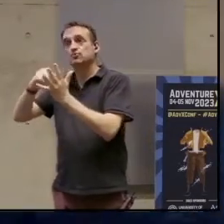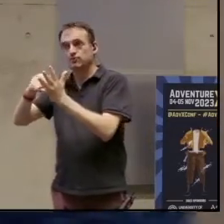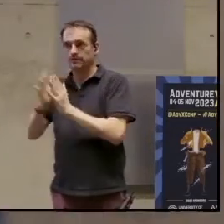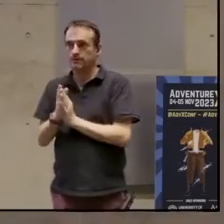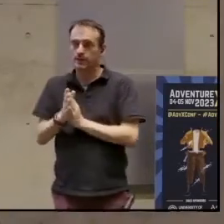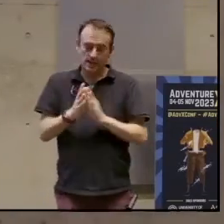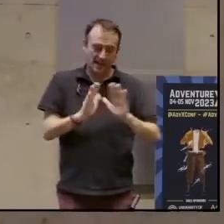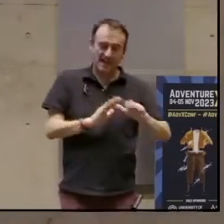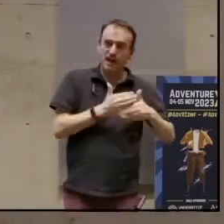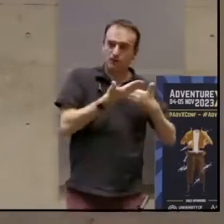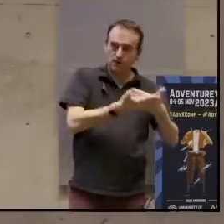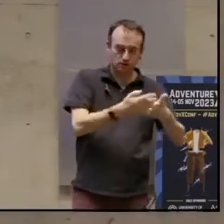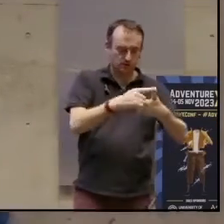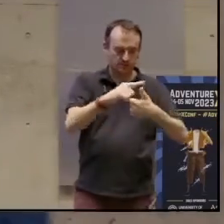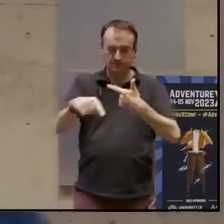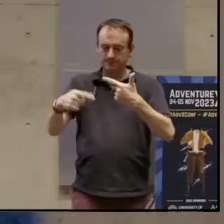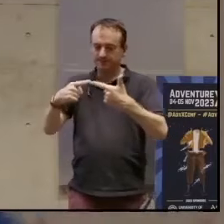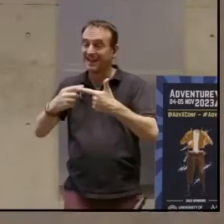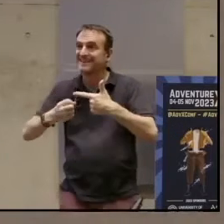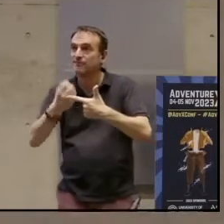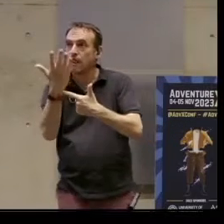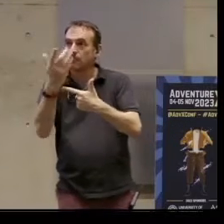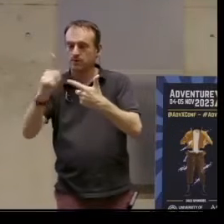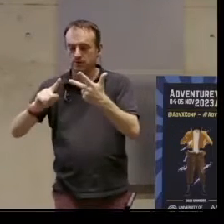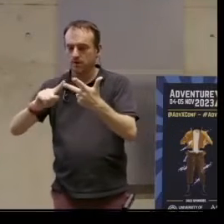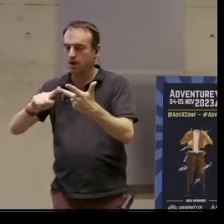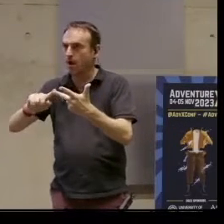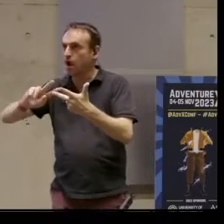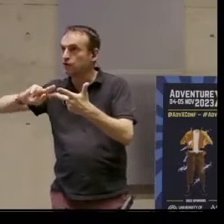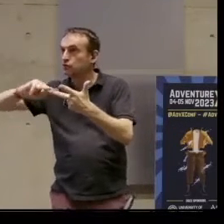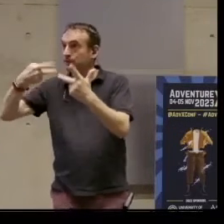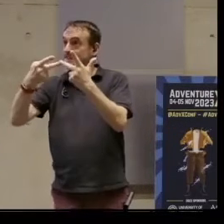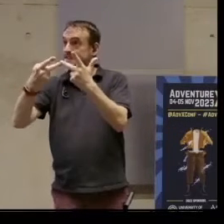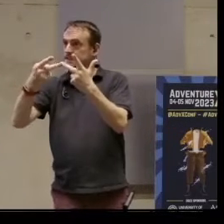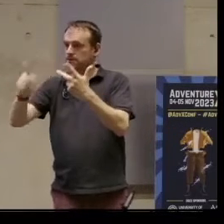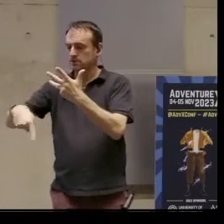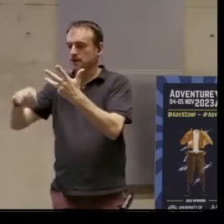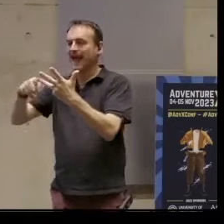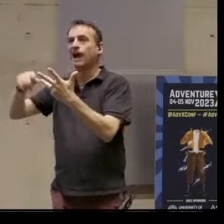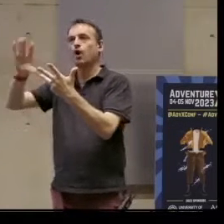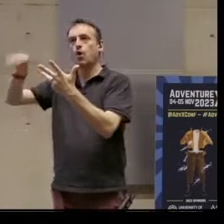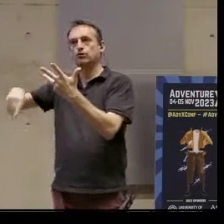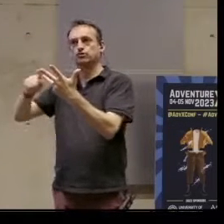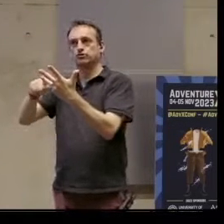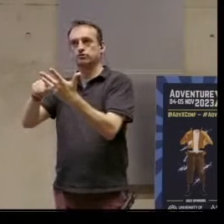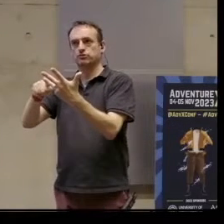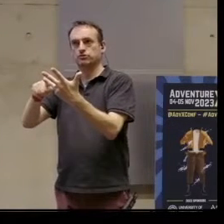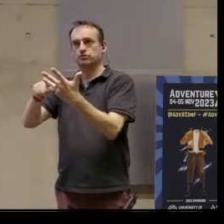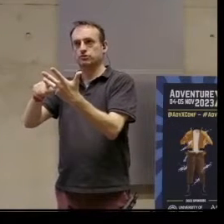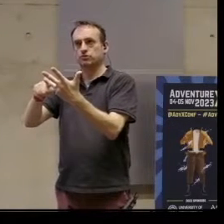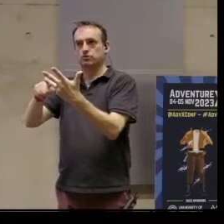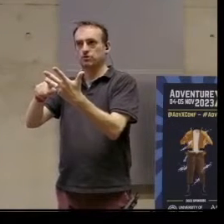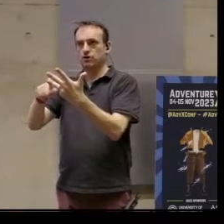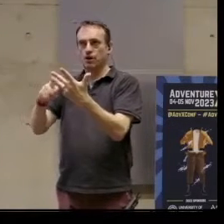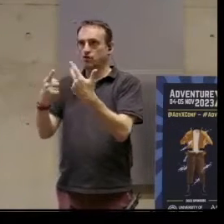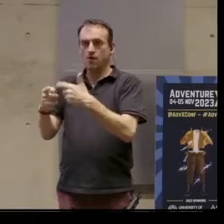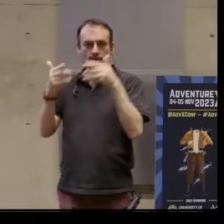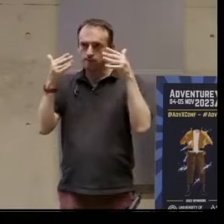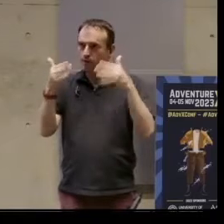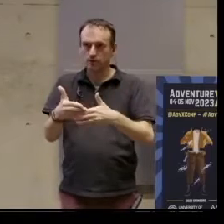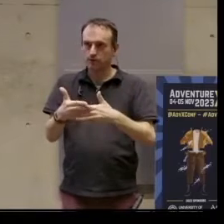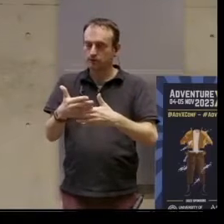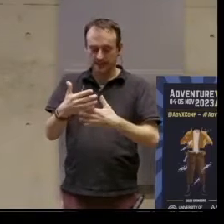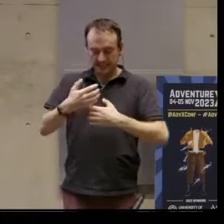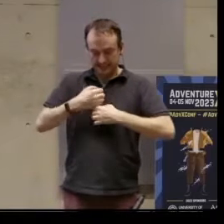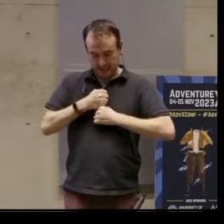a twist, and a conclusion. That's it. That's the structure. Nothing about rising tension, nothing about isolation.